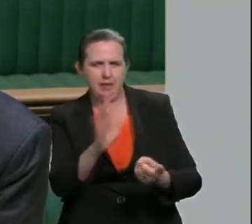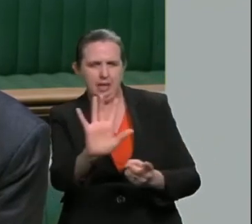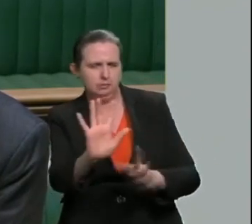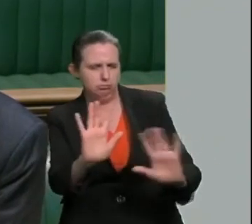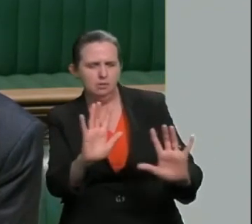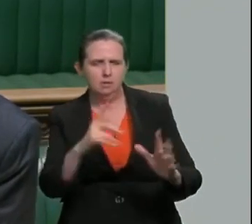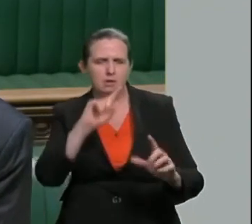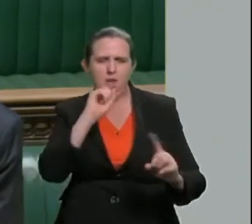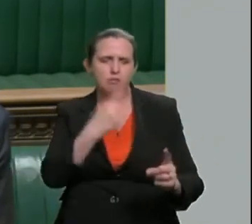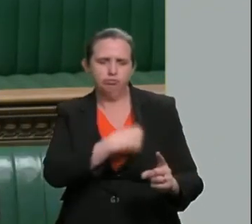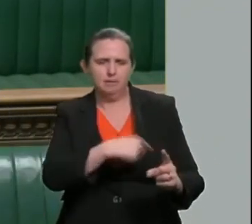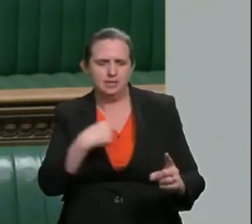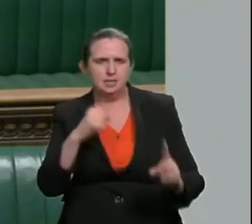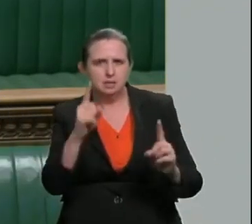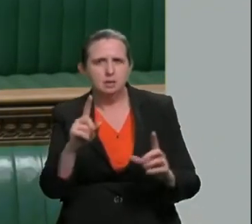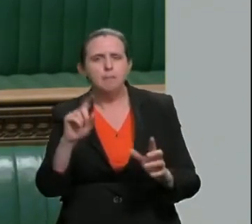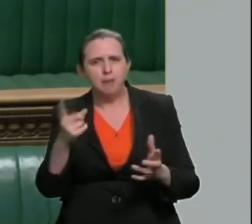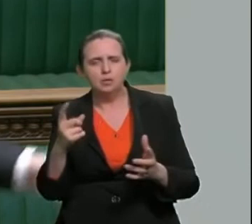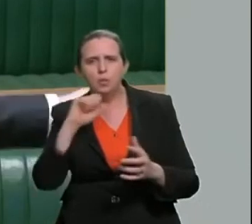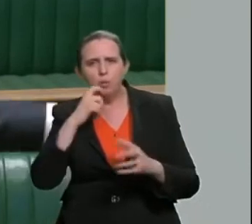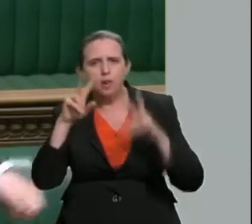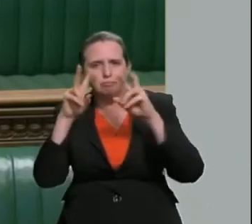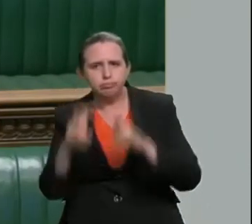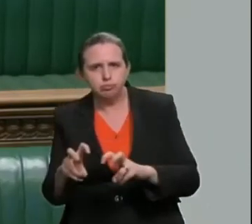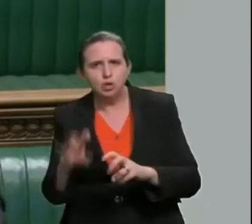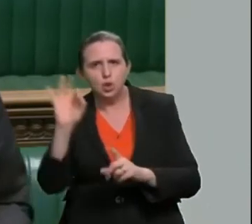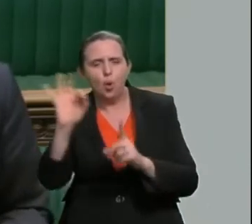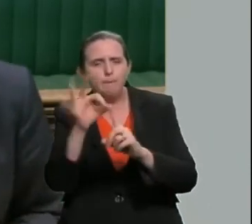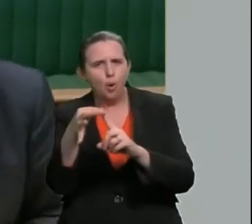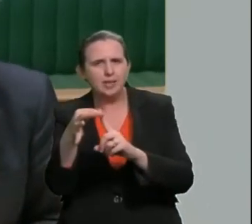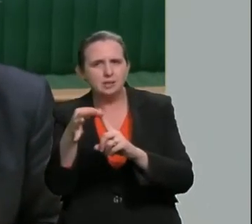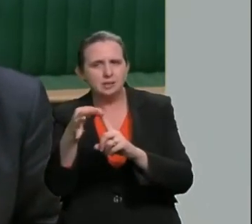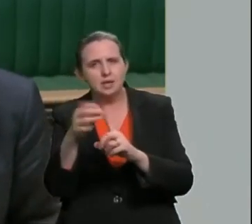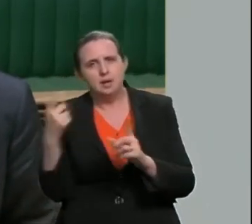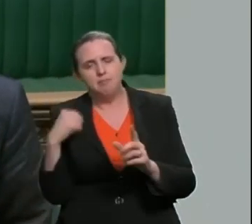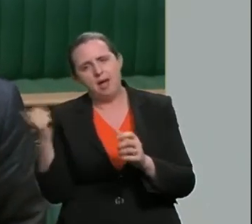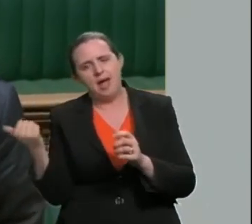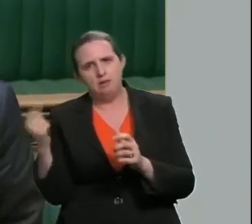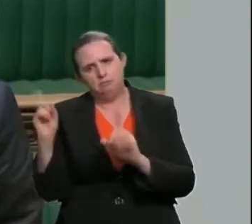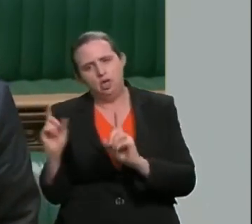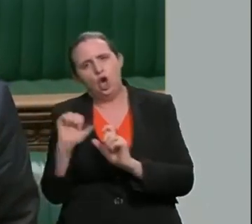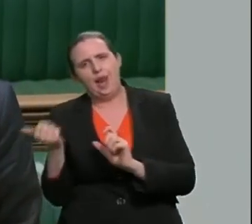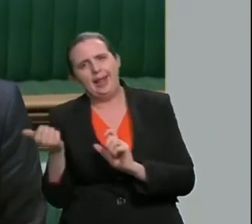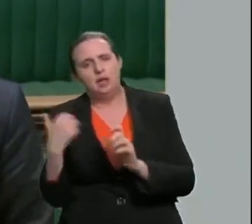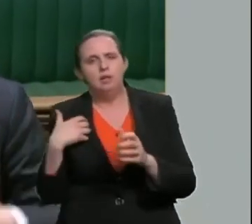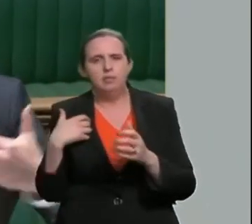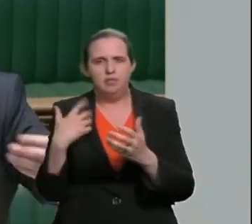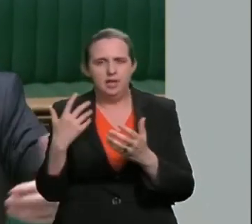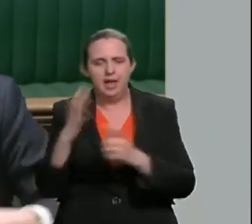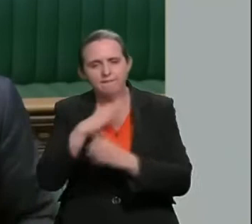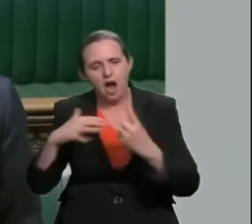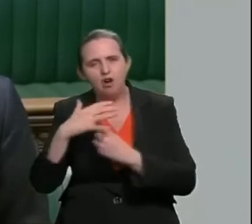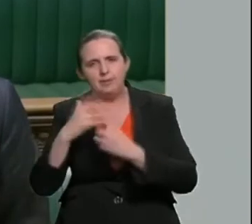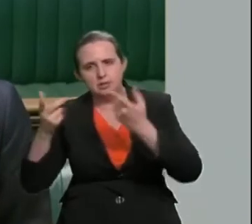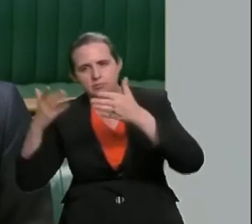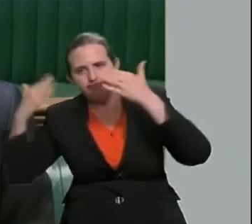that we will take very seriously the points he makes. I know that my right honourable friend, the Secretary of State for Communities and Local Government, has met him and will be glad